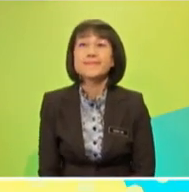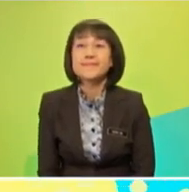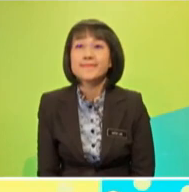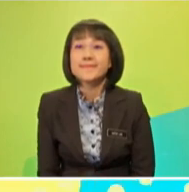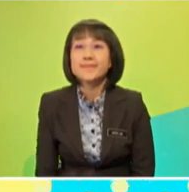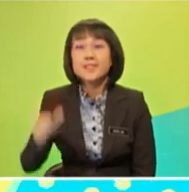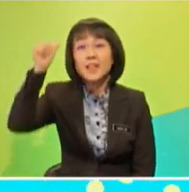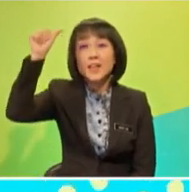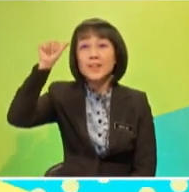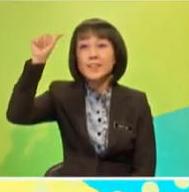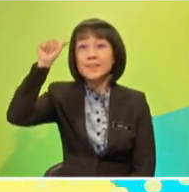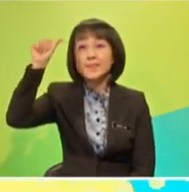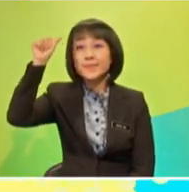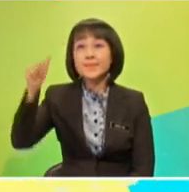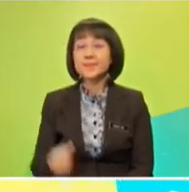Aaron. Okay, Aaron.